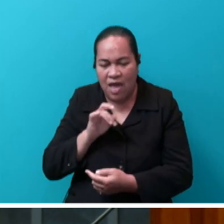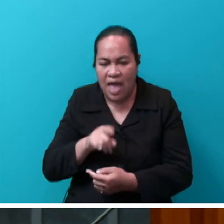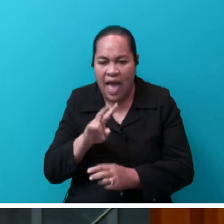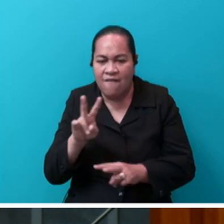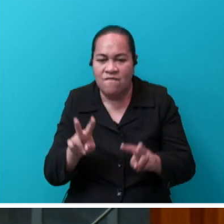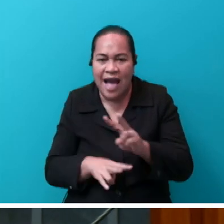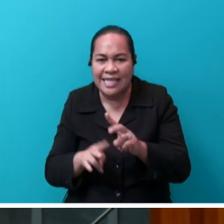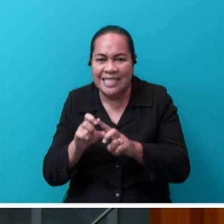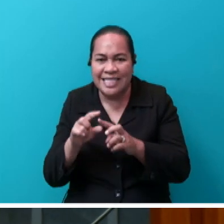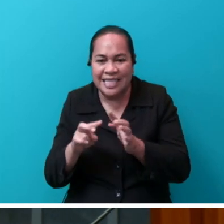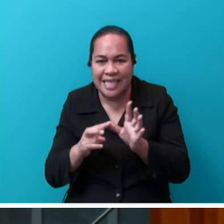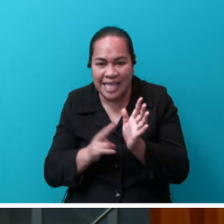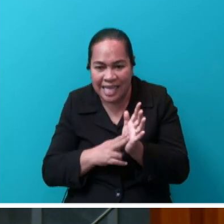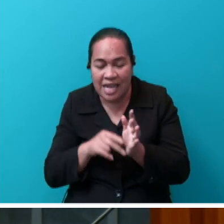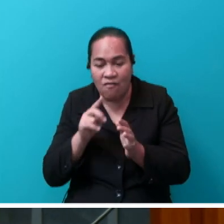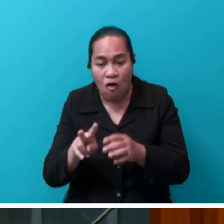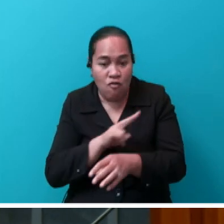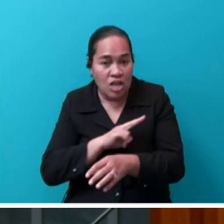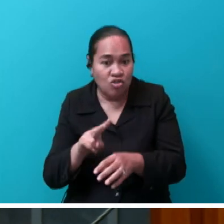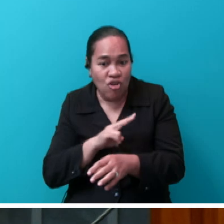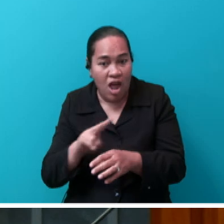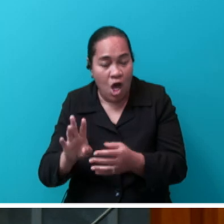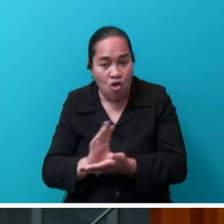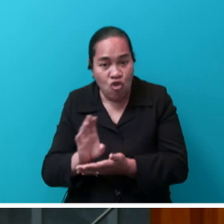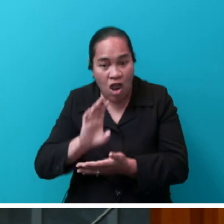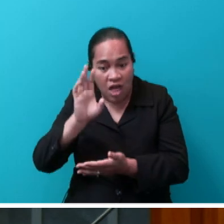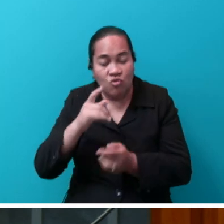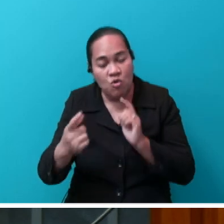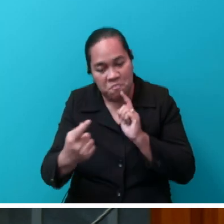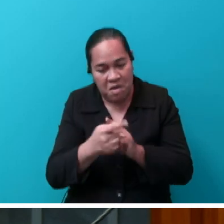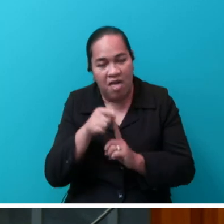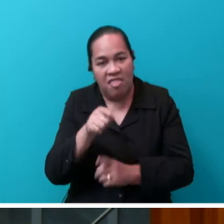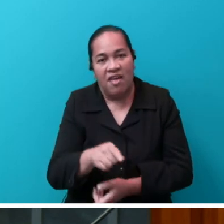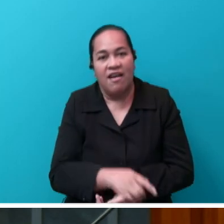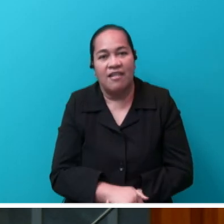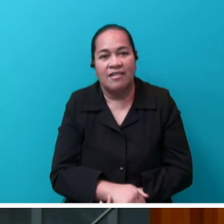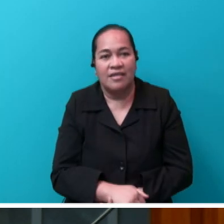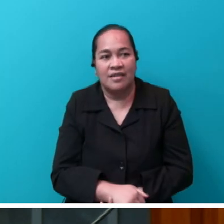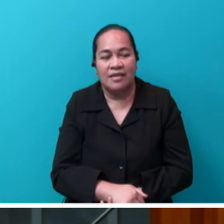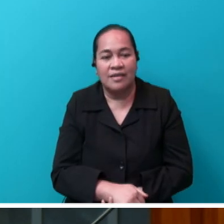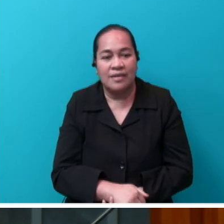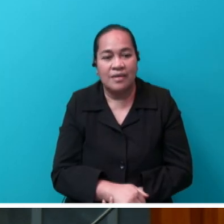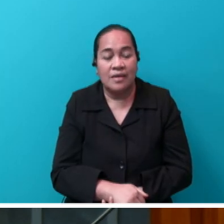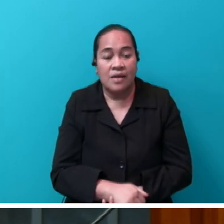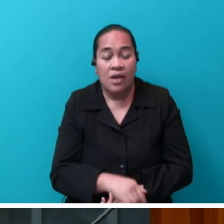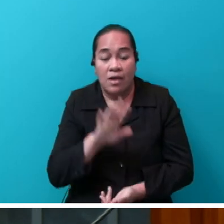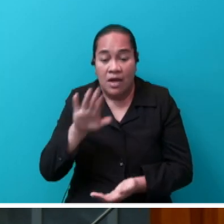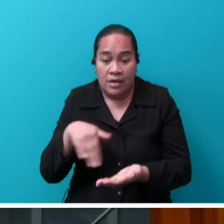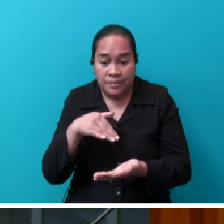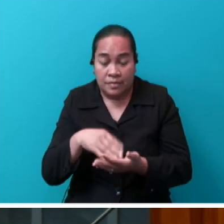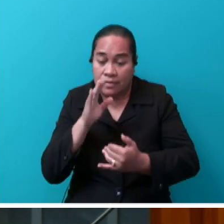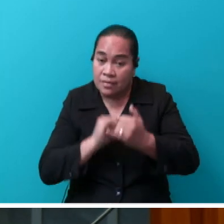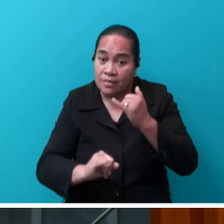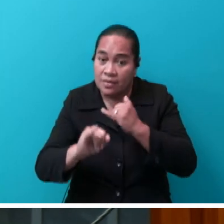Light Industry Vocational Technical College, Professor Lee Yun-Mei. The center is an international